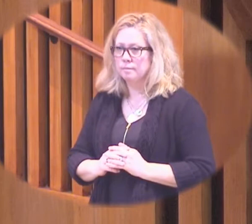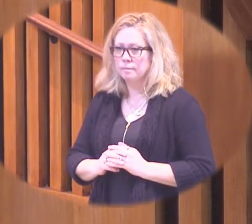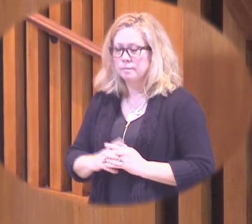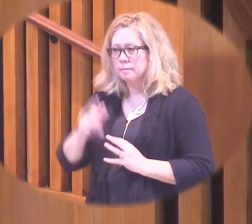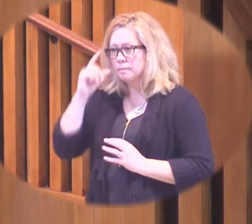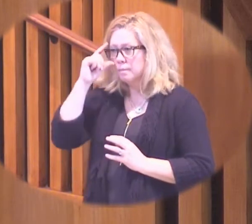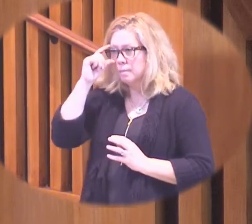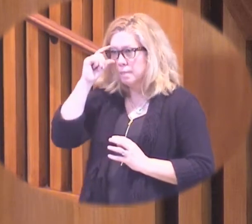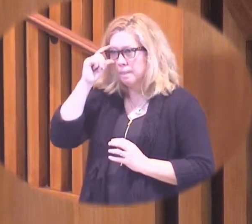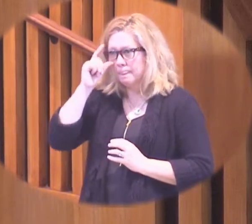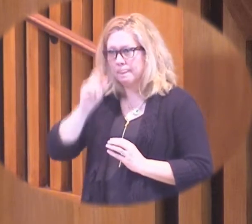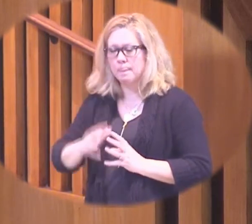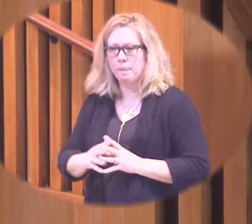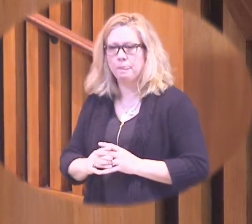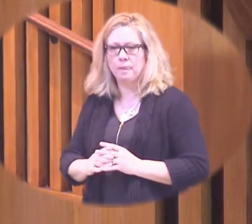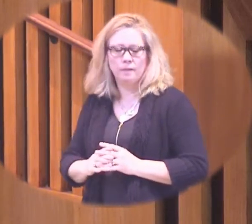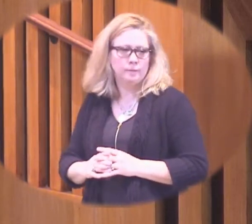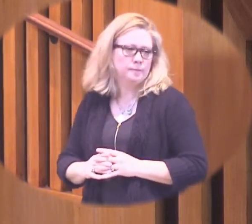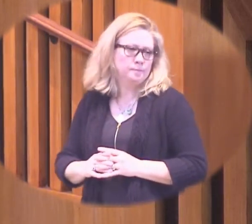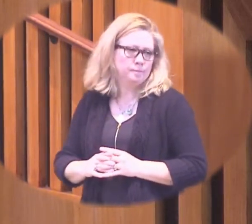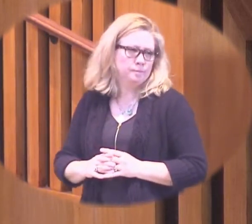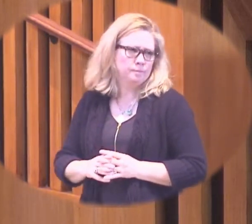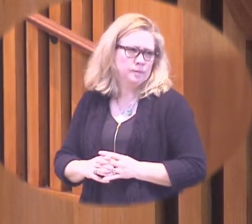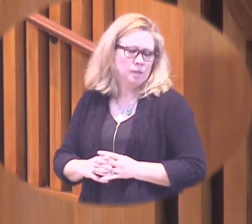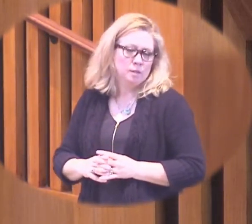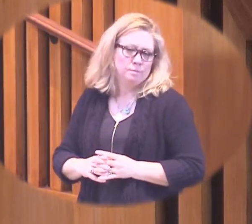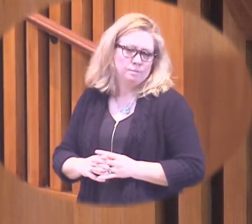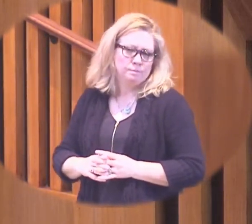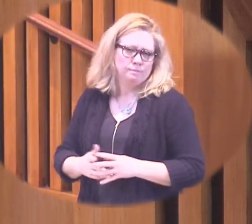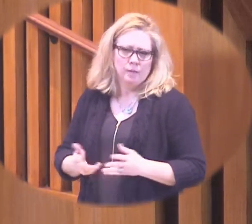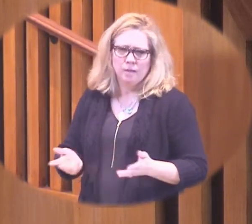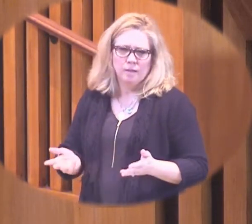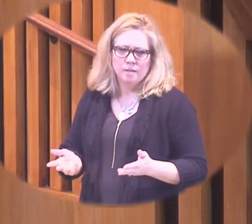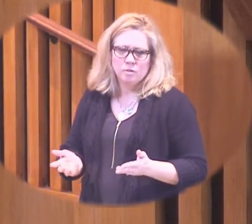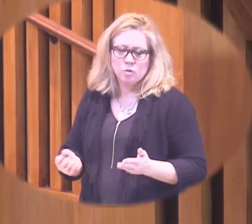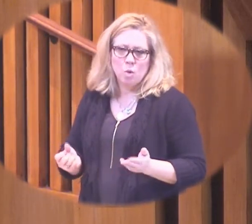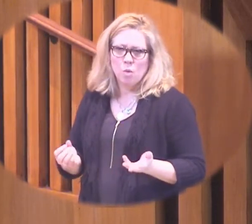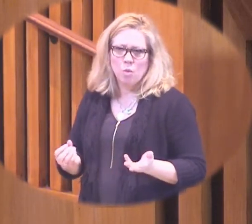Now, certainly, everyday experience, every